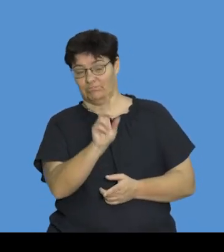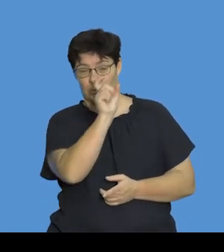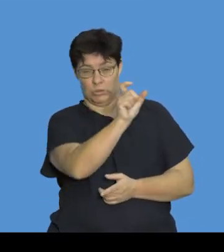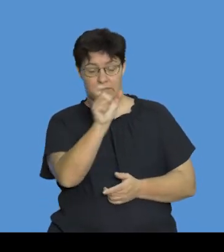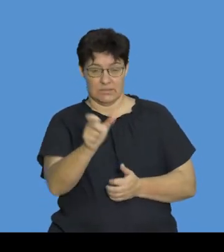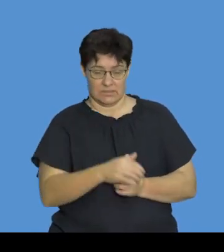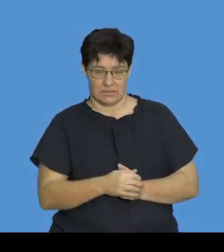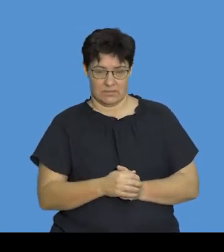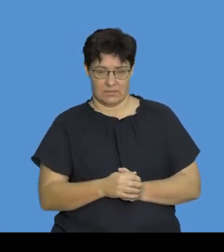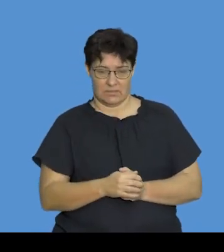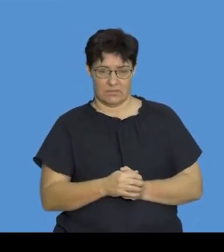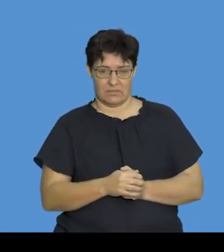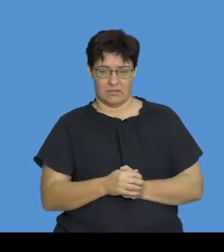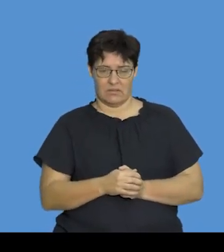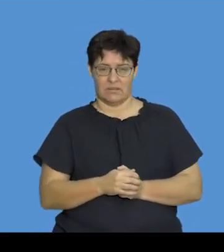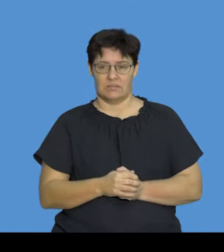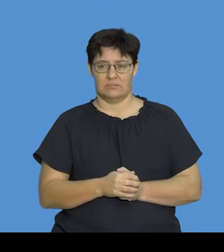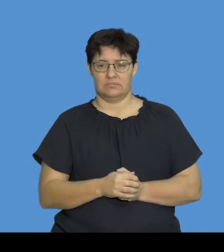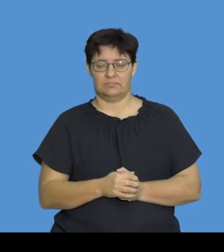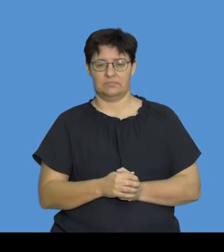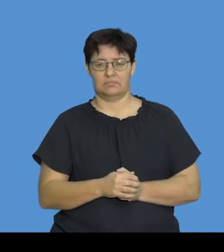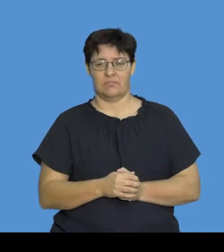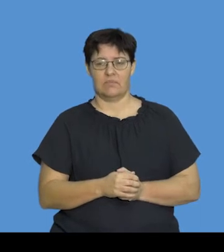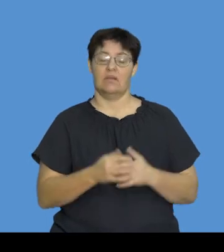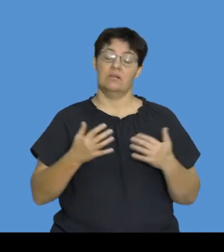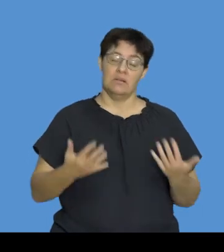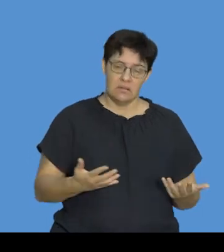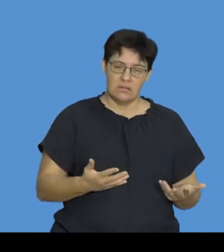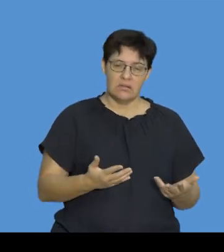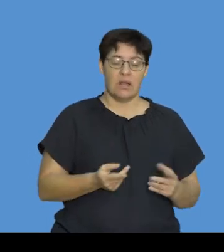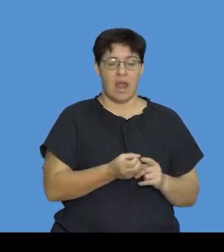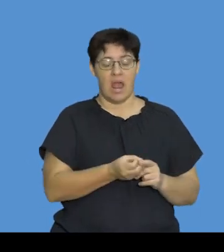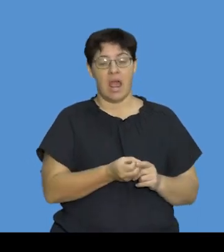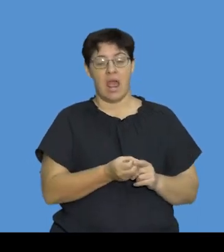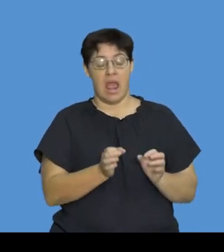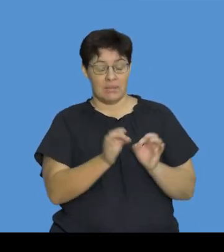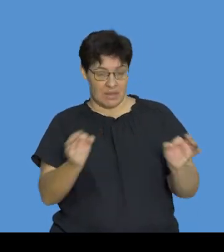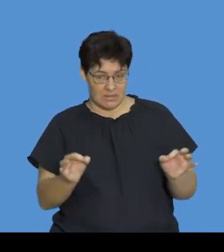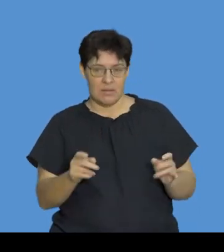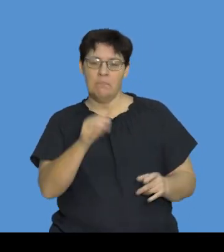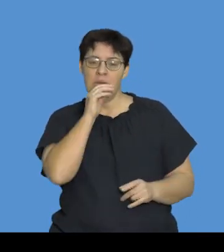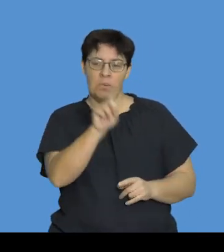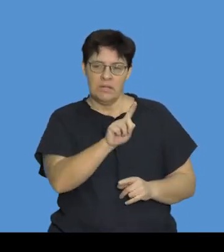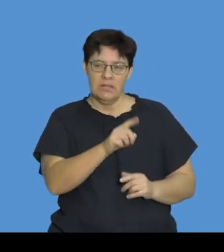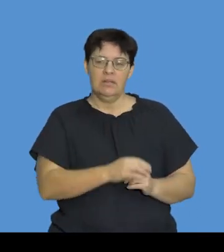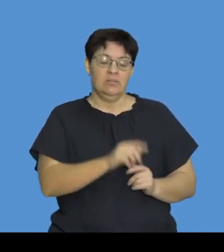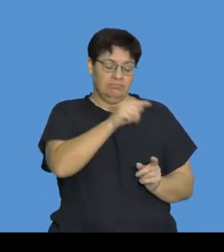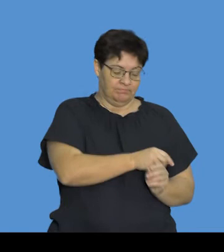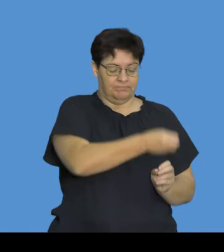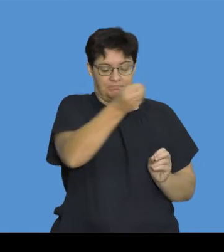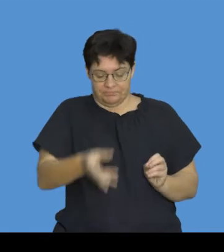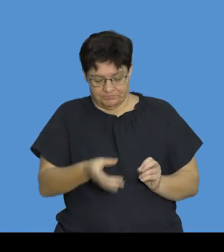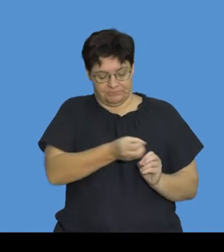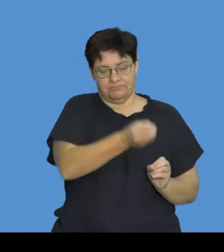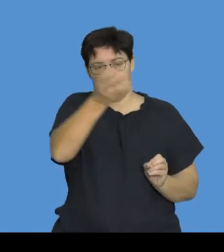but they really just mean the same thing. Now, to expand this means we need to multiply that by everything